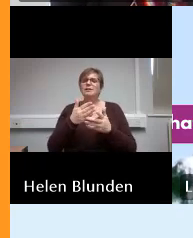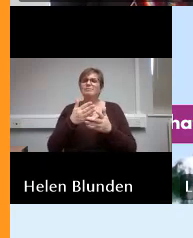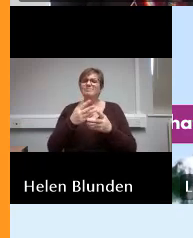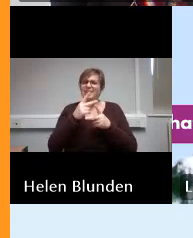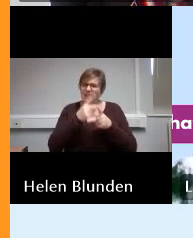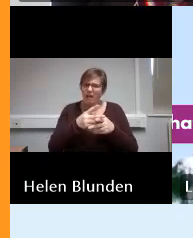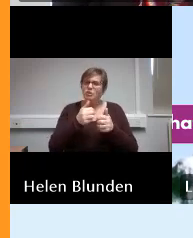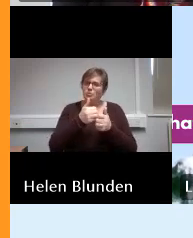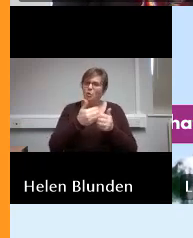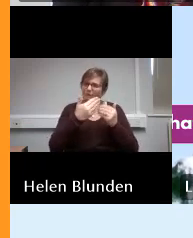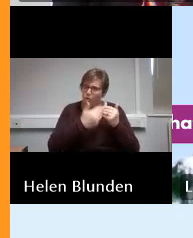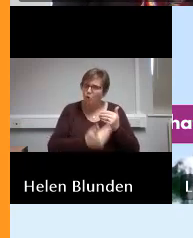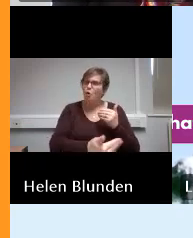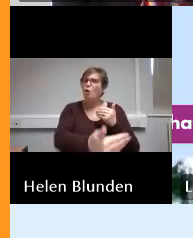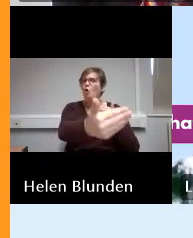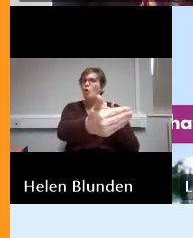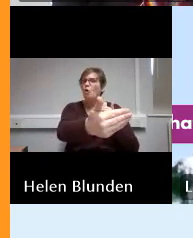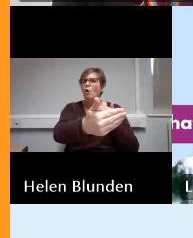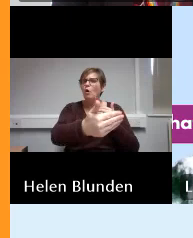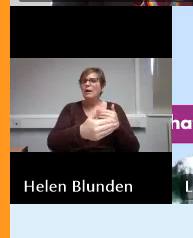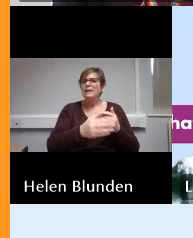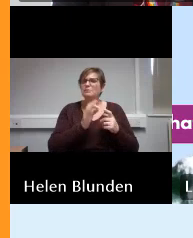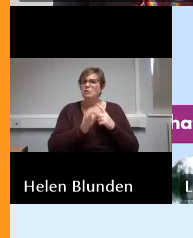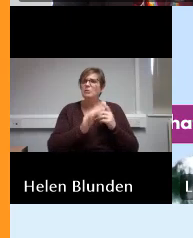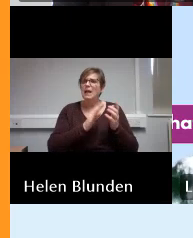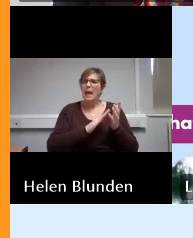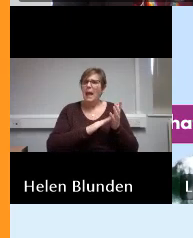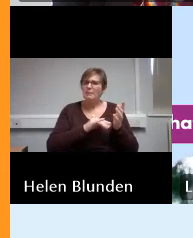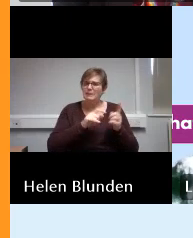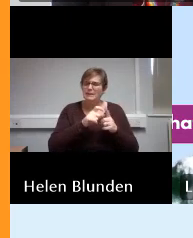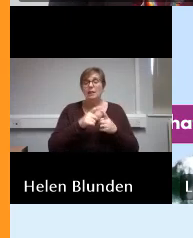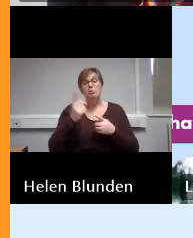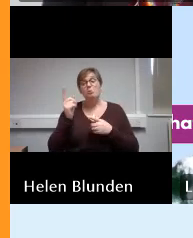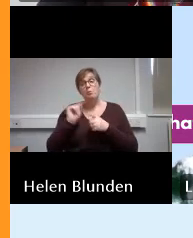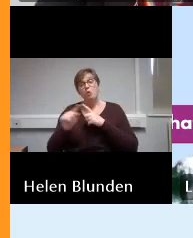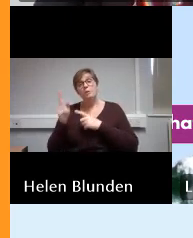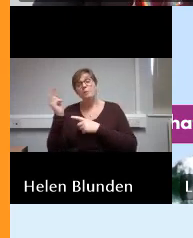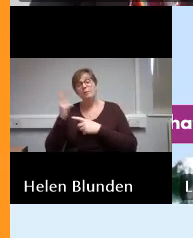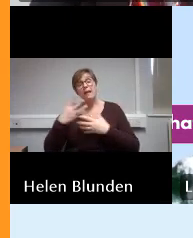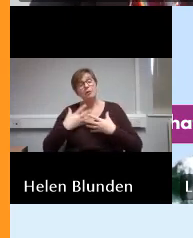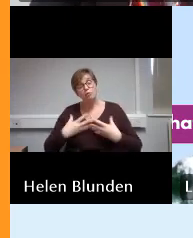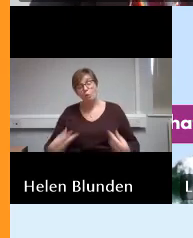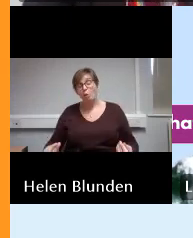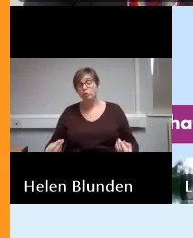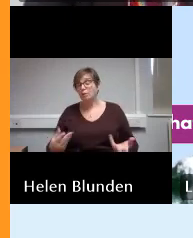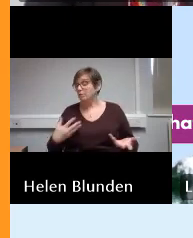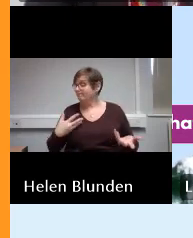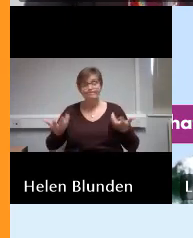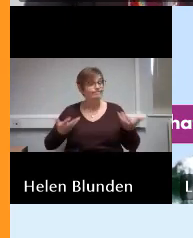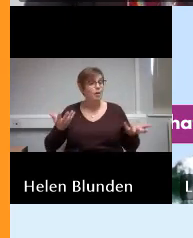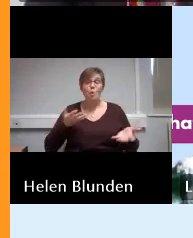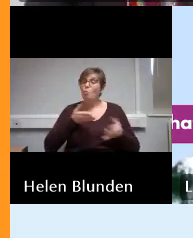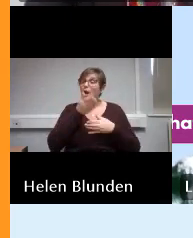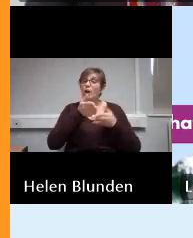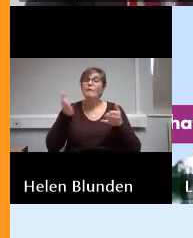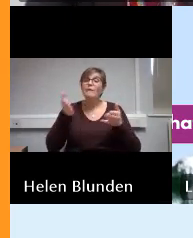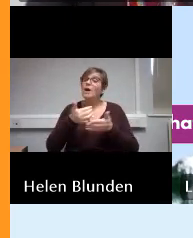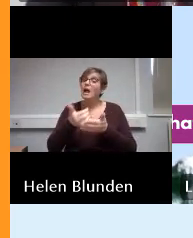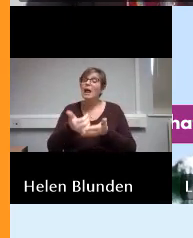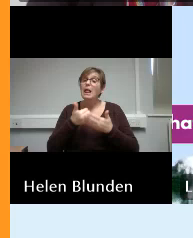mind. Especially with ND, these parents are often exhausted and lose the will to know where to get help. Do we need